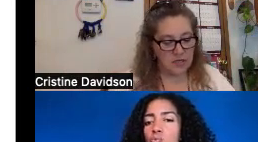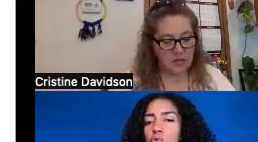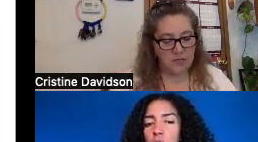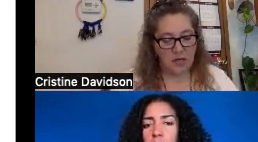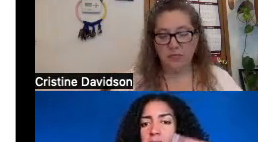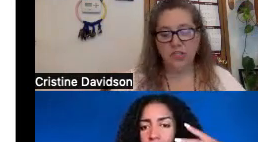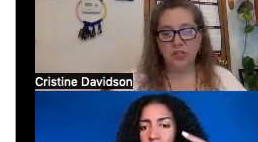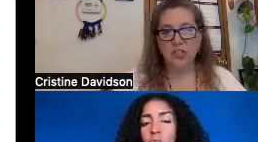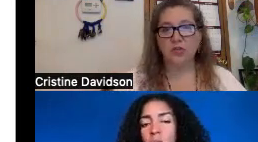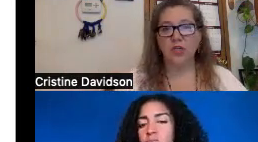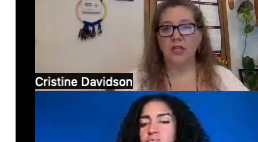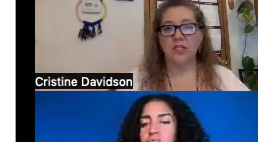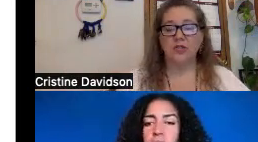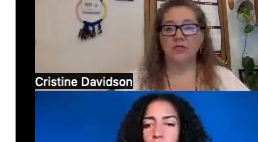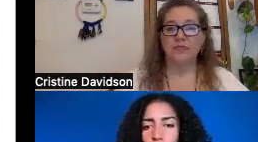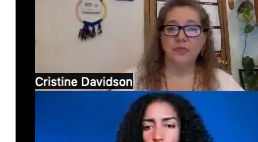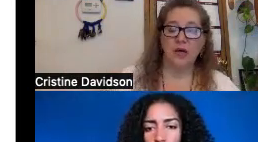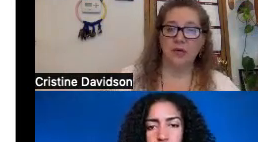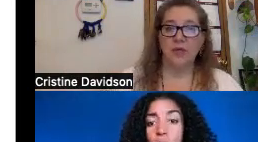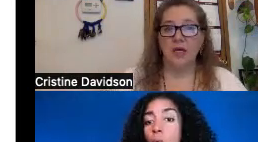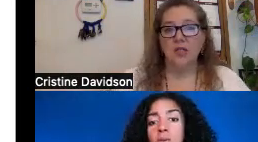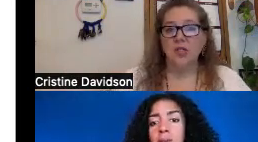points. But you could just Google it too.